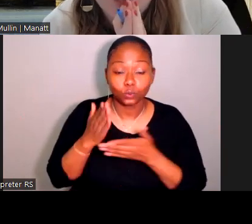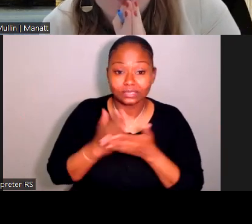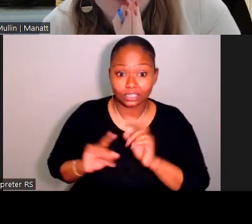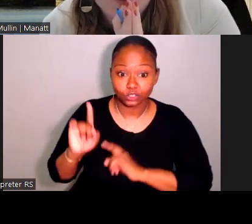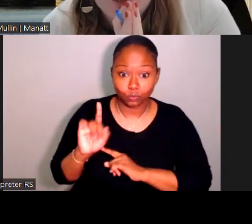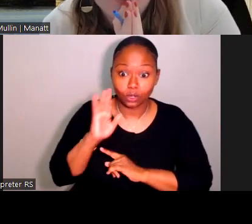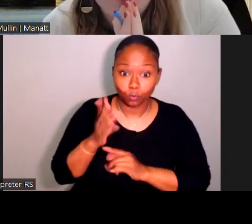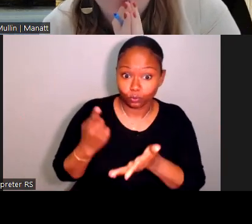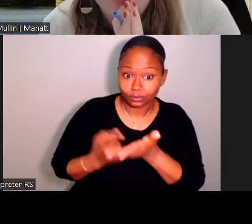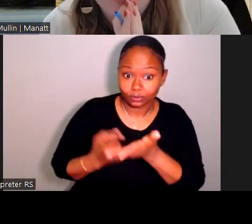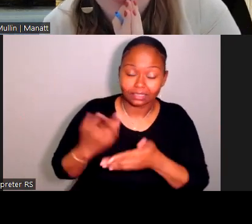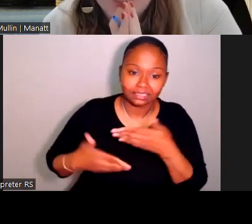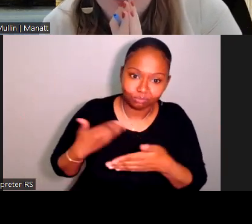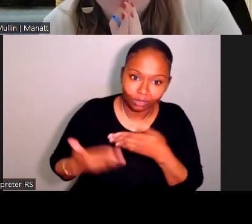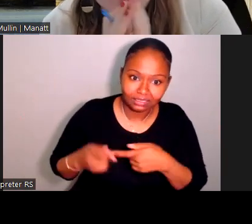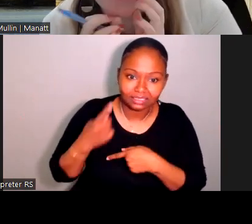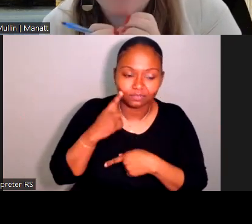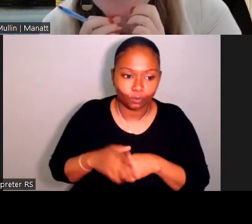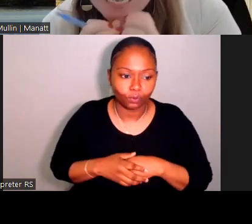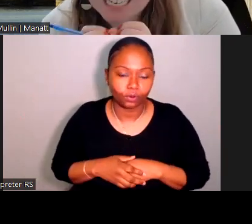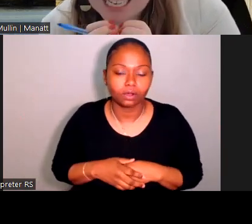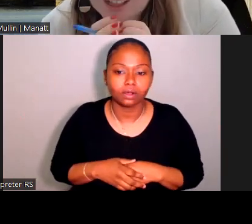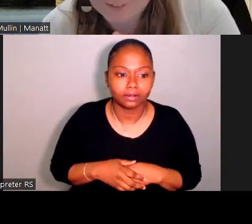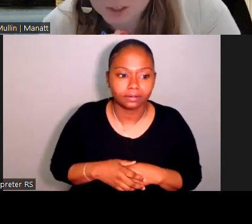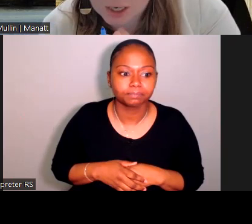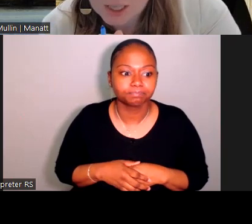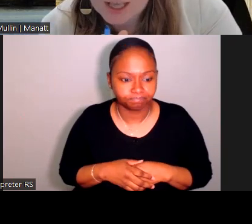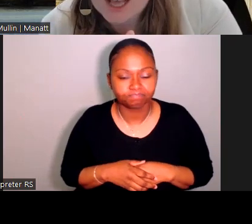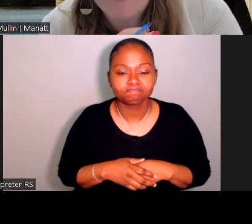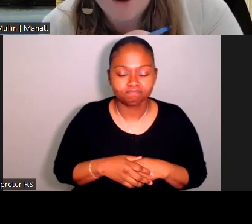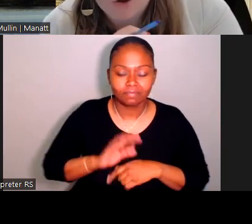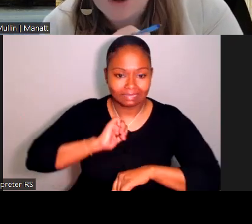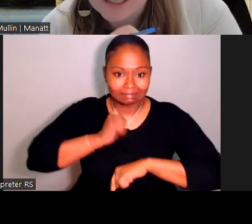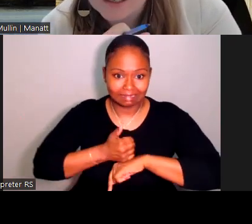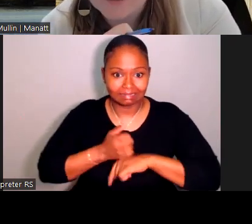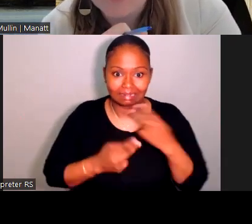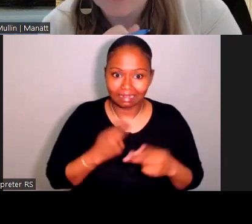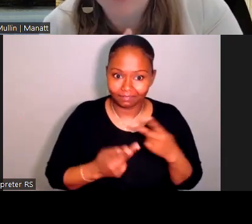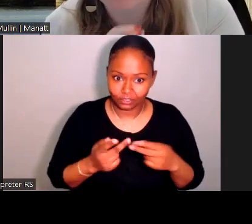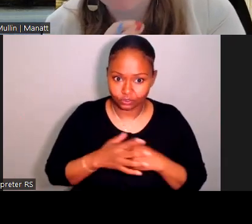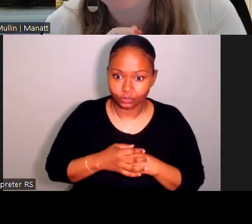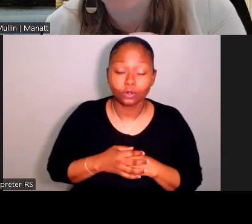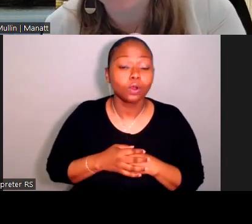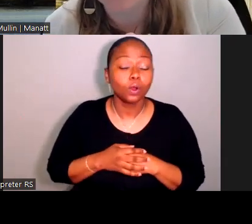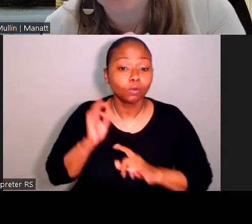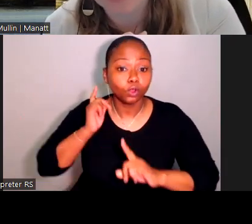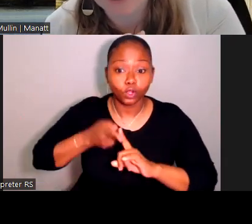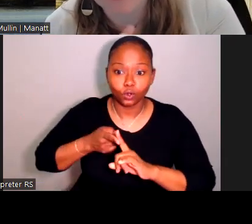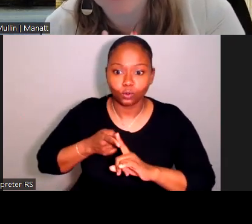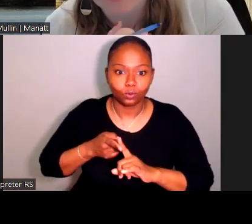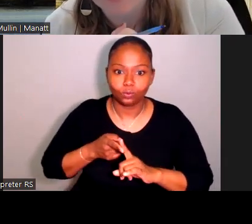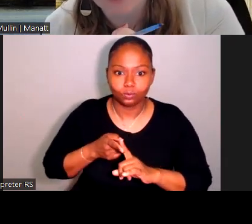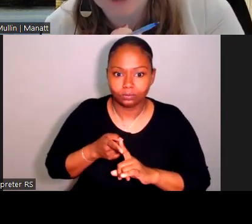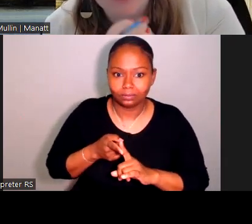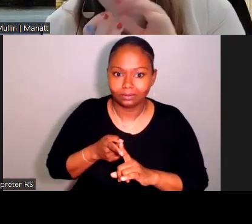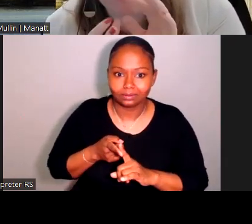to talk about the process for designating a visitor. Our goal here is to not spend more than 30 minutes